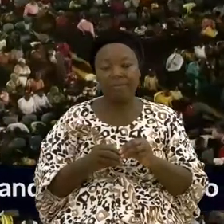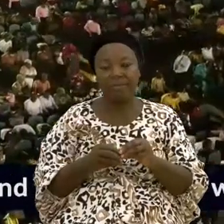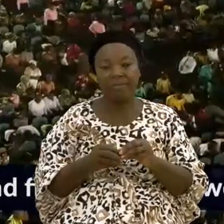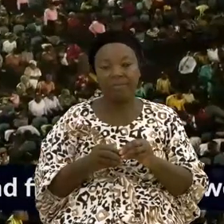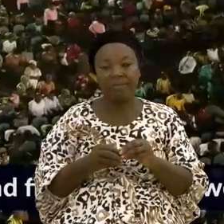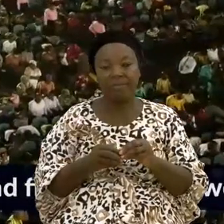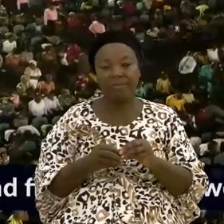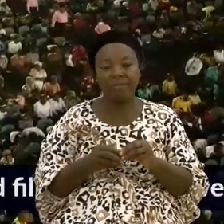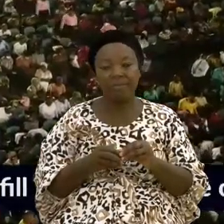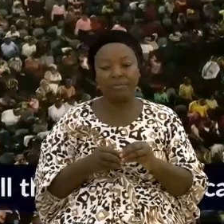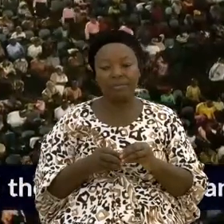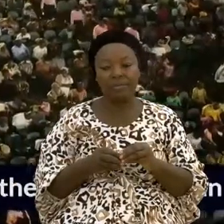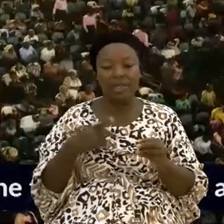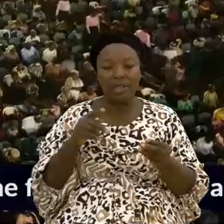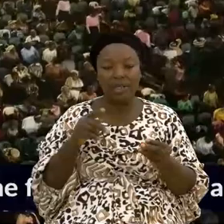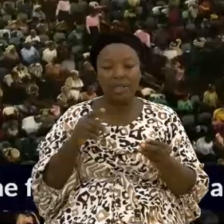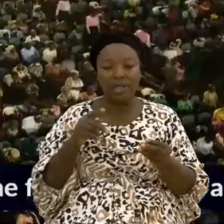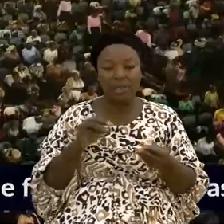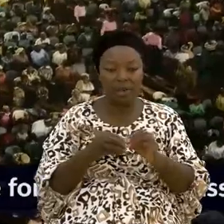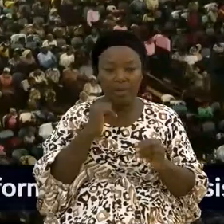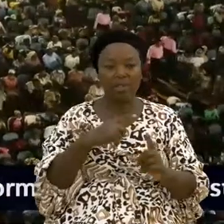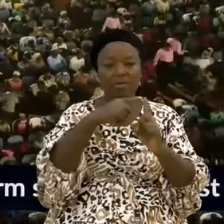WhatsApp. The number is